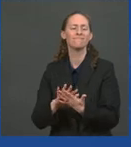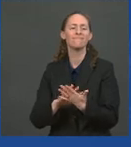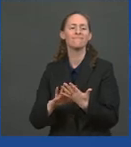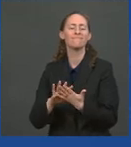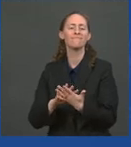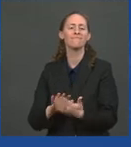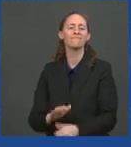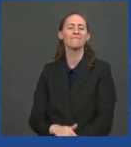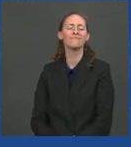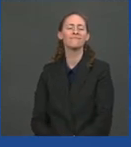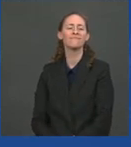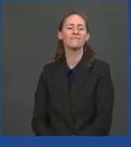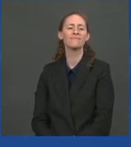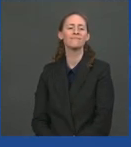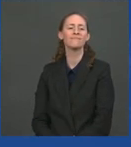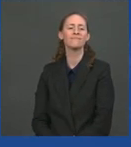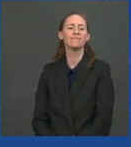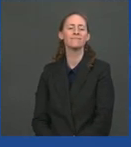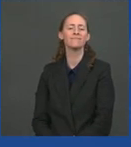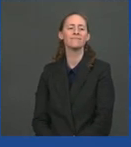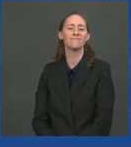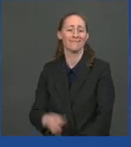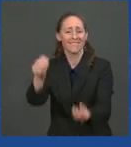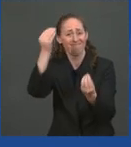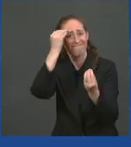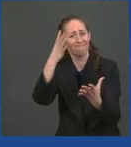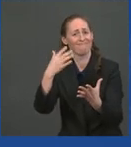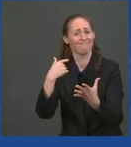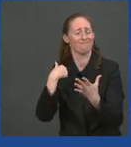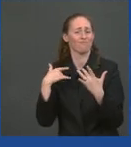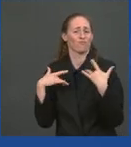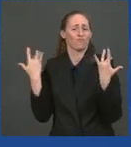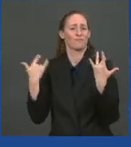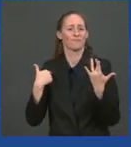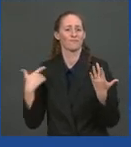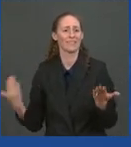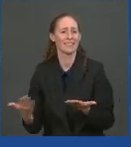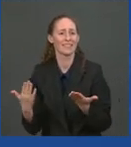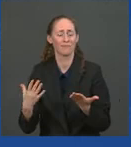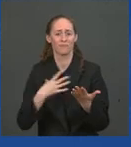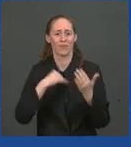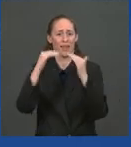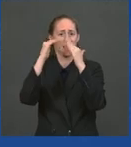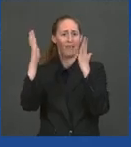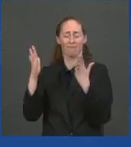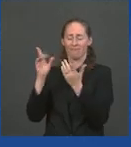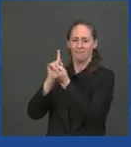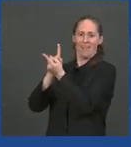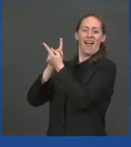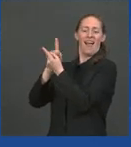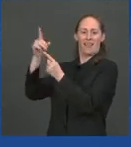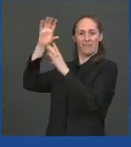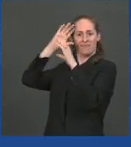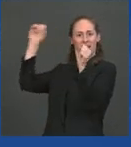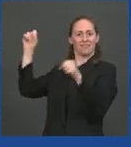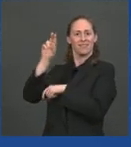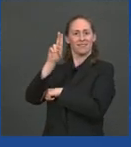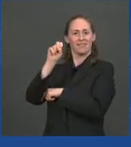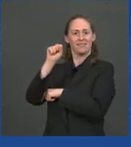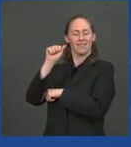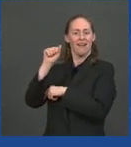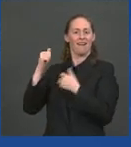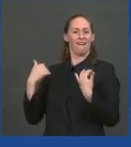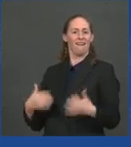able to be in the White House, meeting the President of the United States. Could not be as